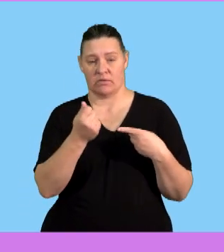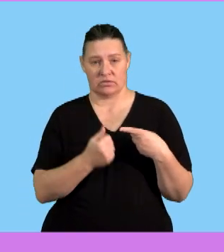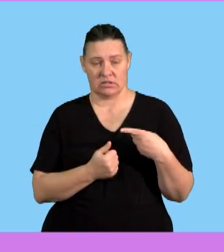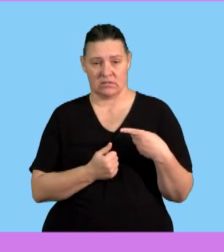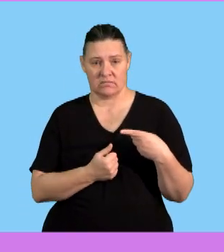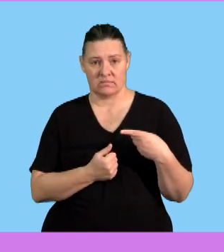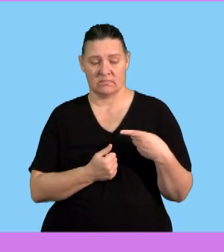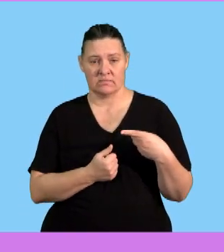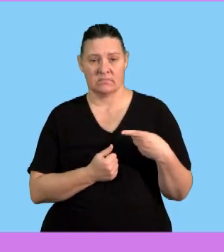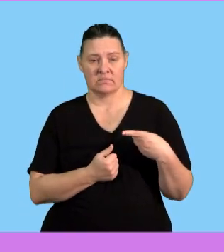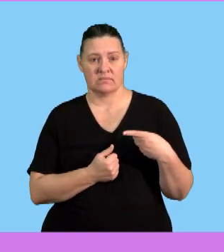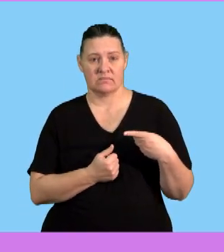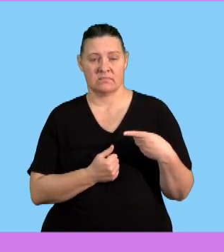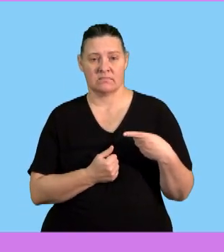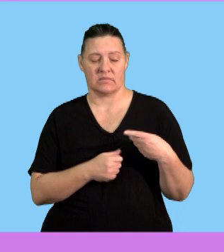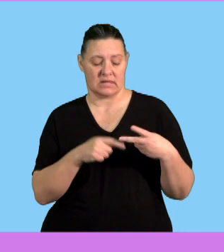amount.